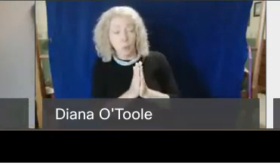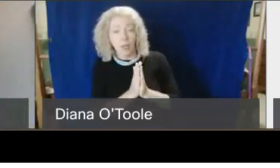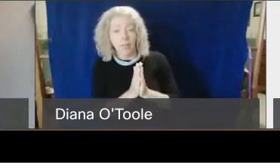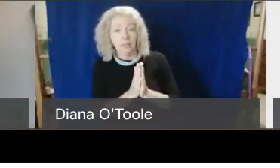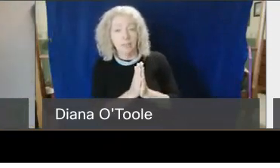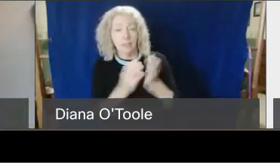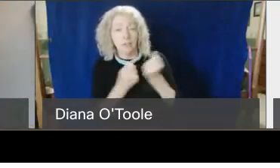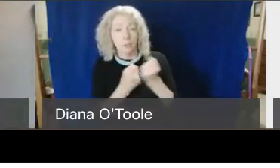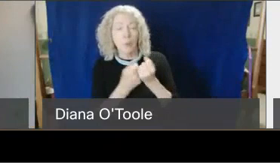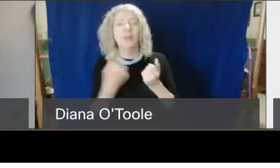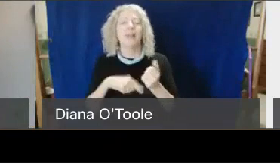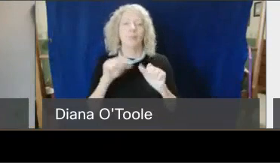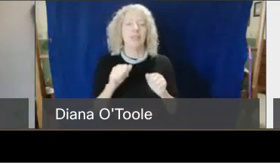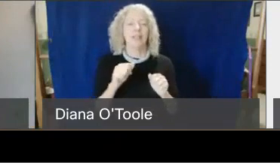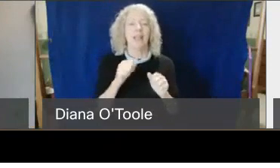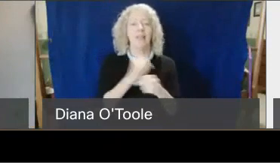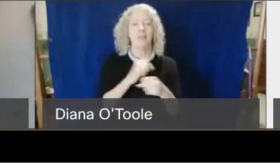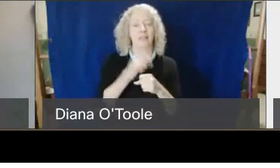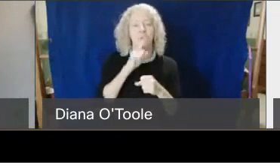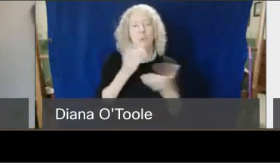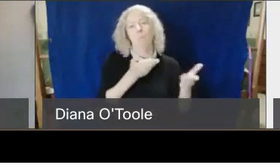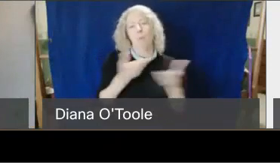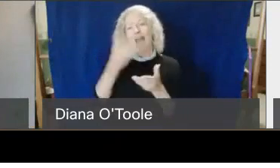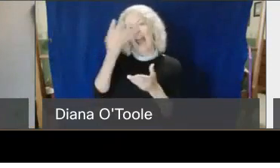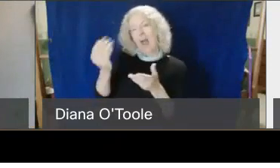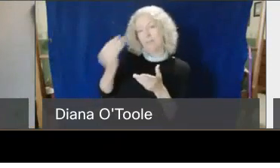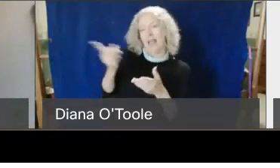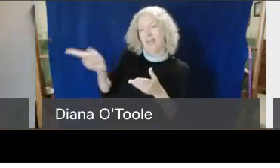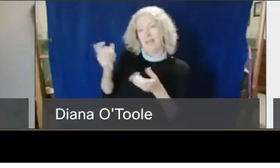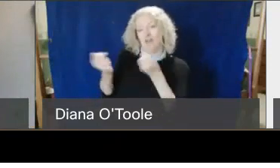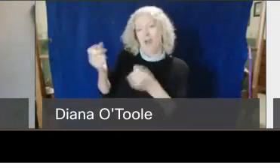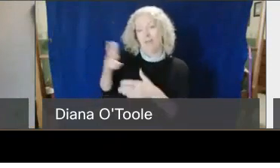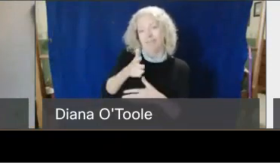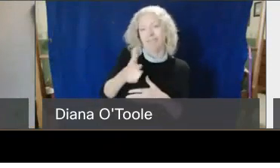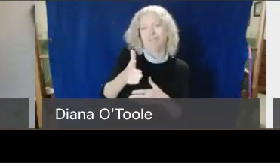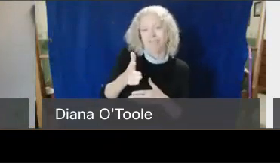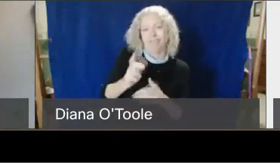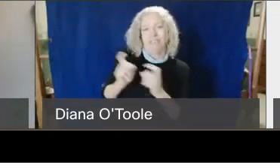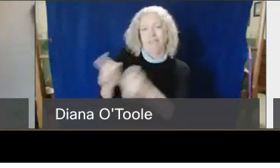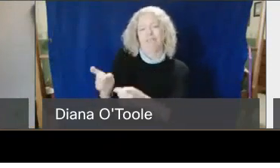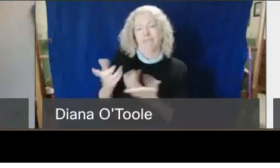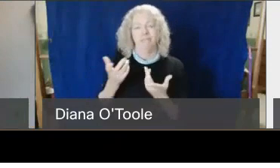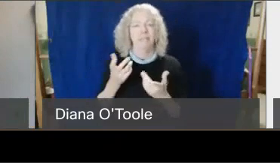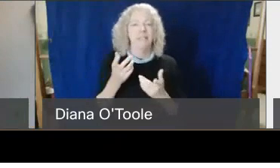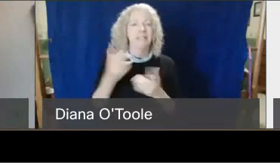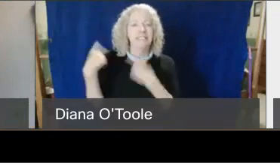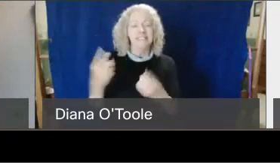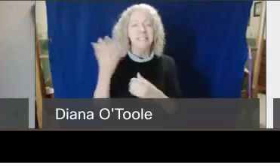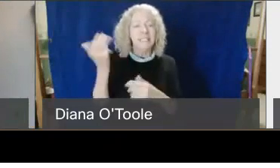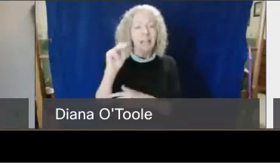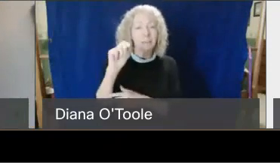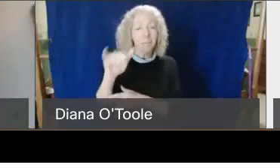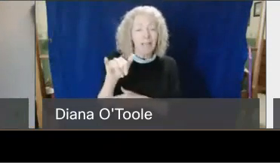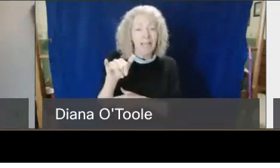them curbside in the safest way possible. So since we started this back in May, 726